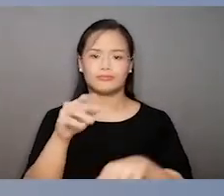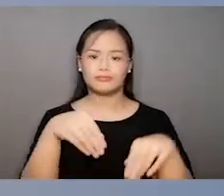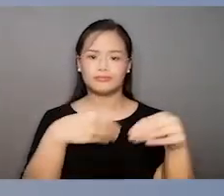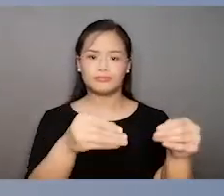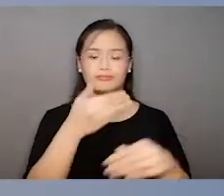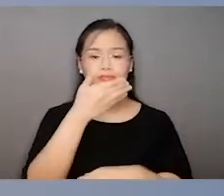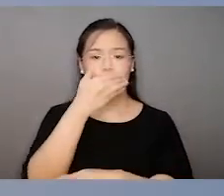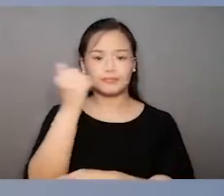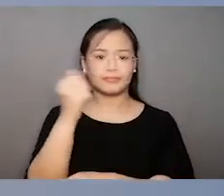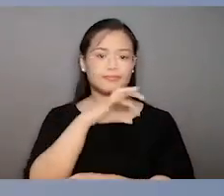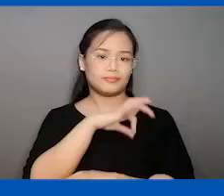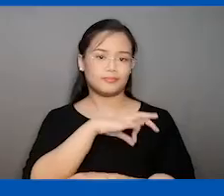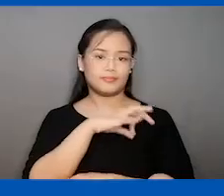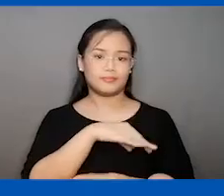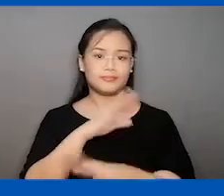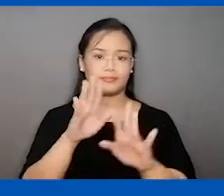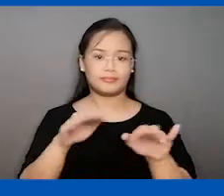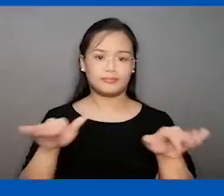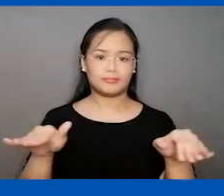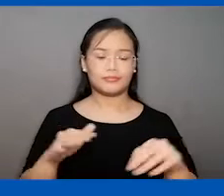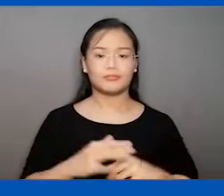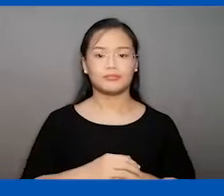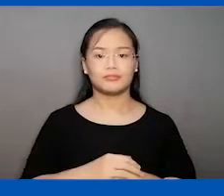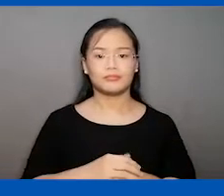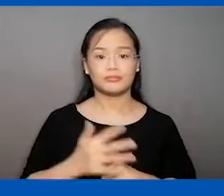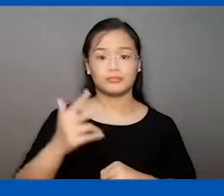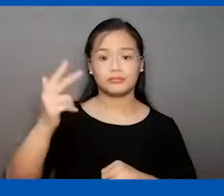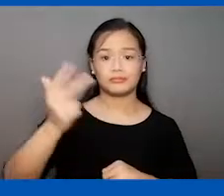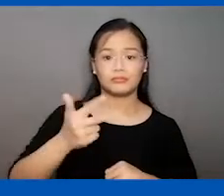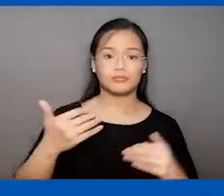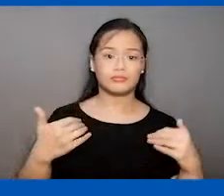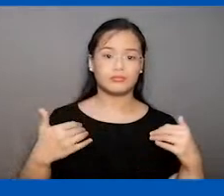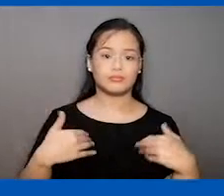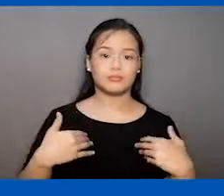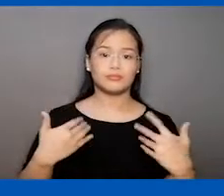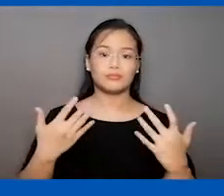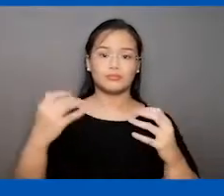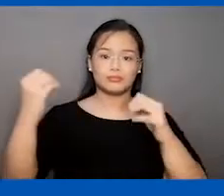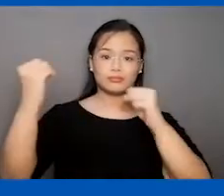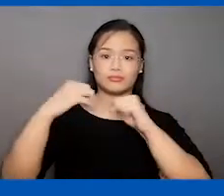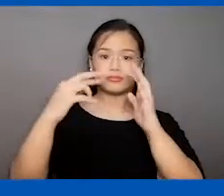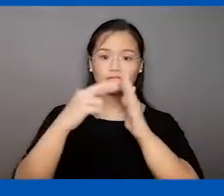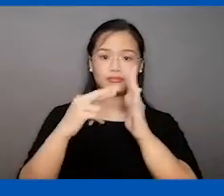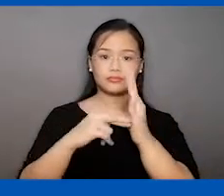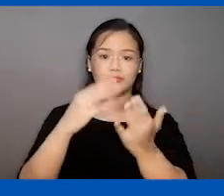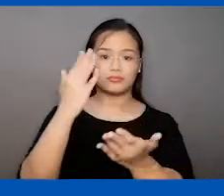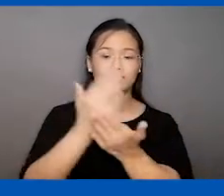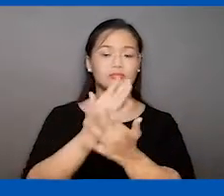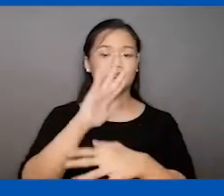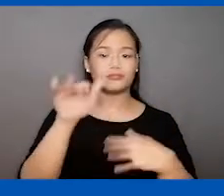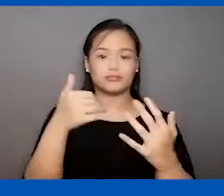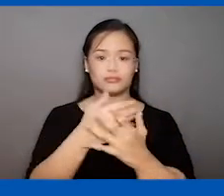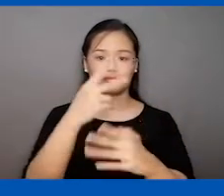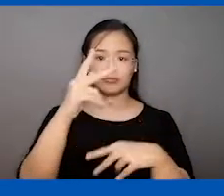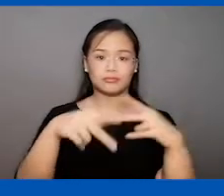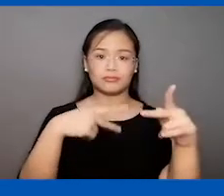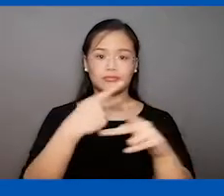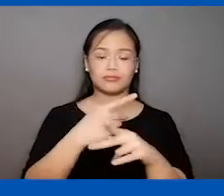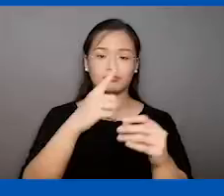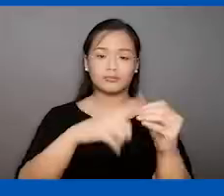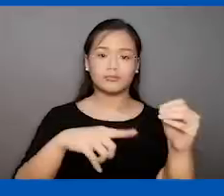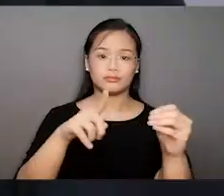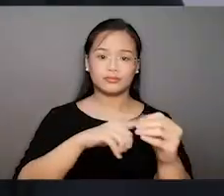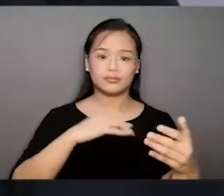of children. Third, we have the Convention on the Elimination of all forms of discrimination against